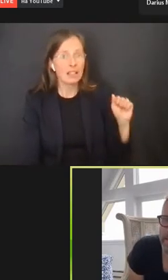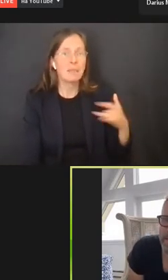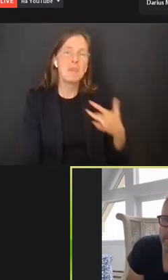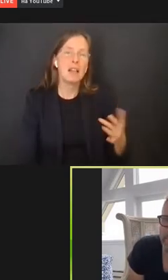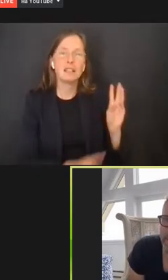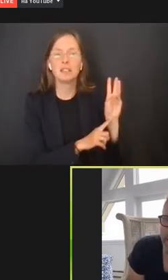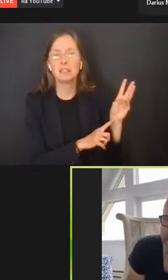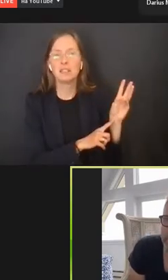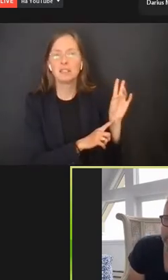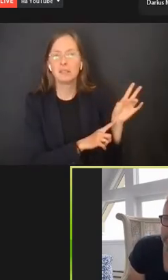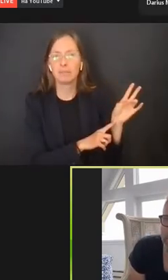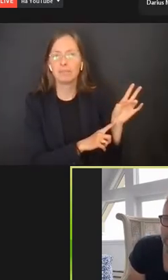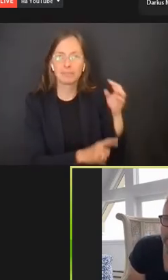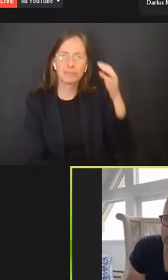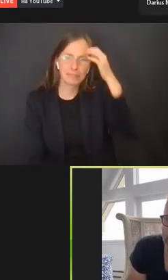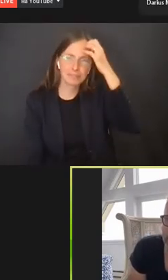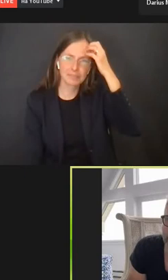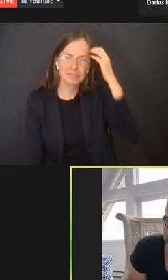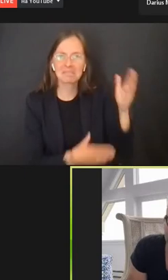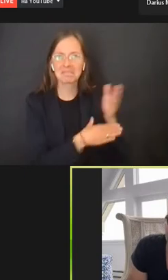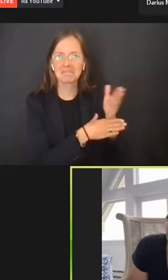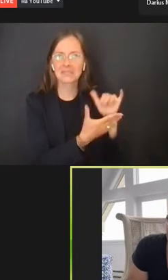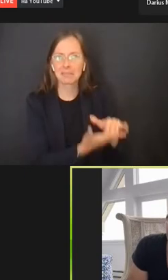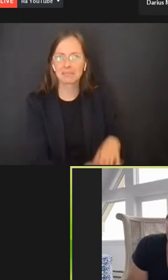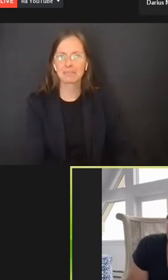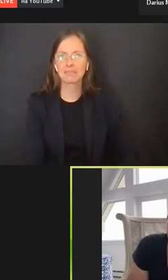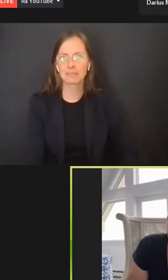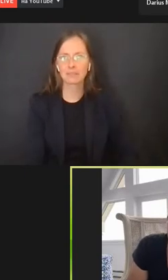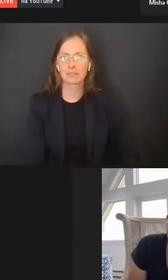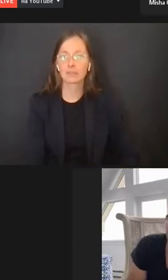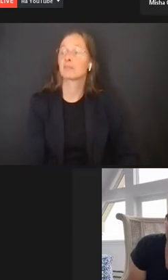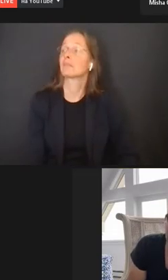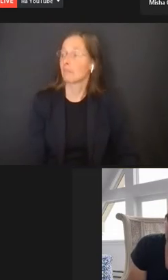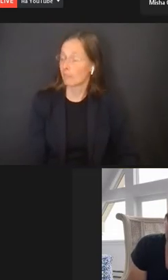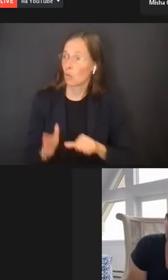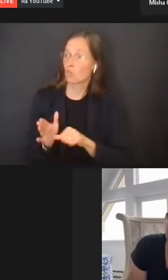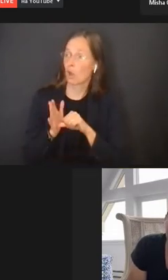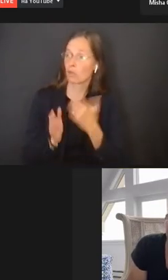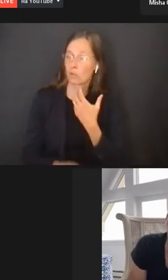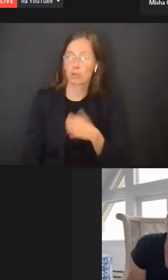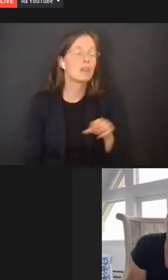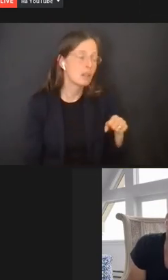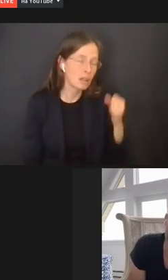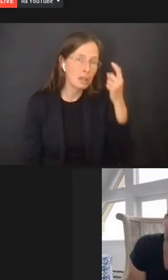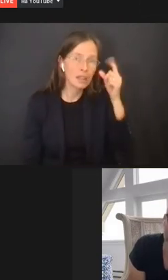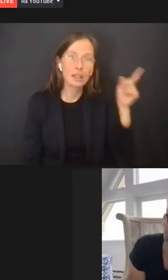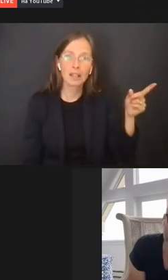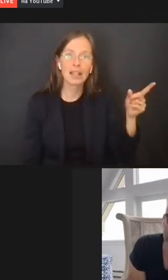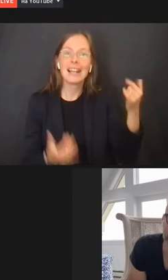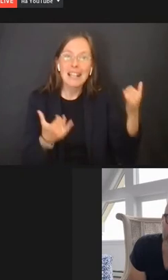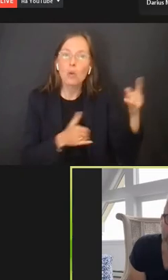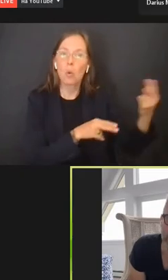6 to 7 minutes, somewhere in that realm. That's very impressive. Yeah, but he's got weights on now.